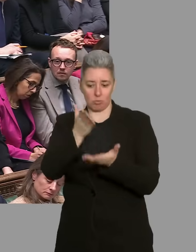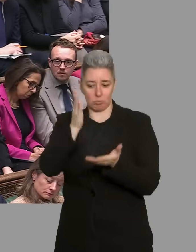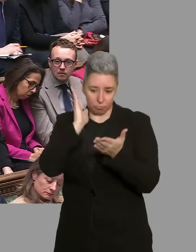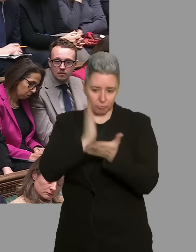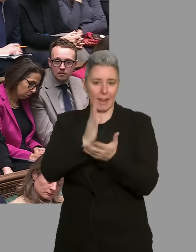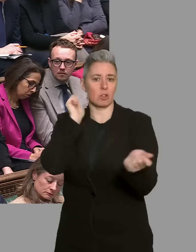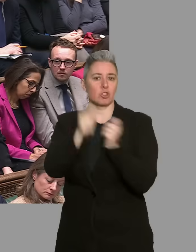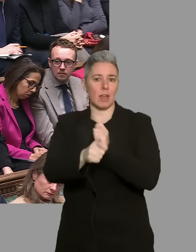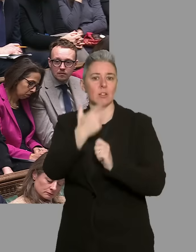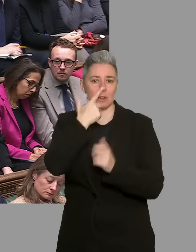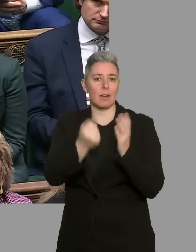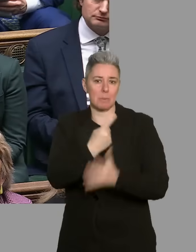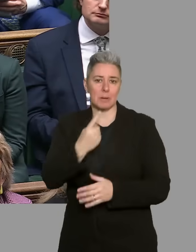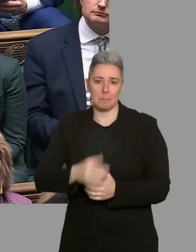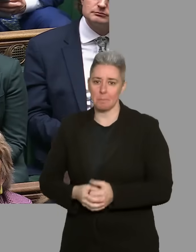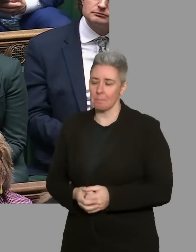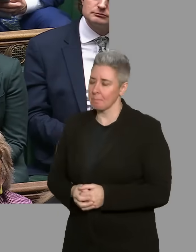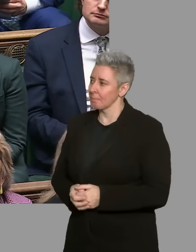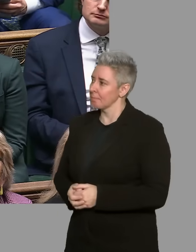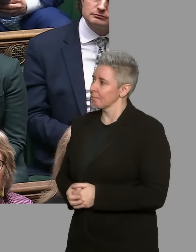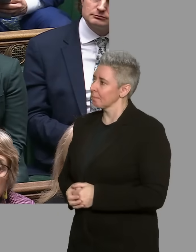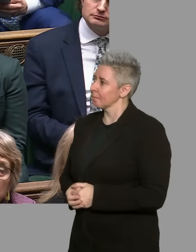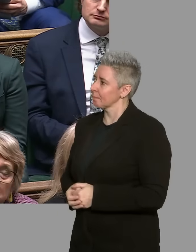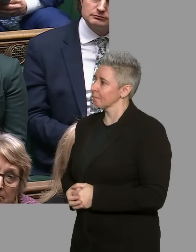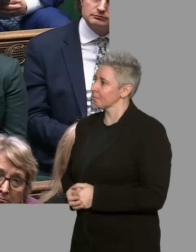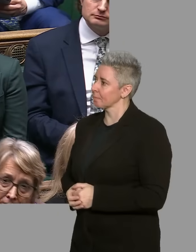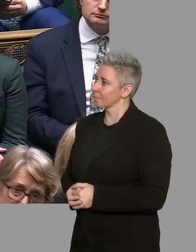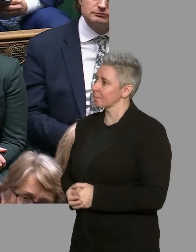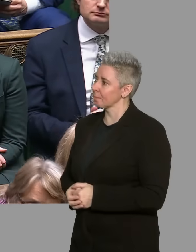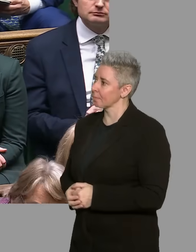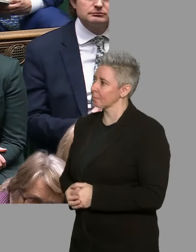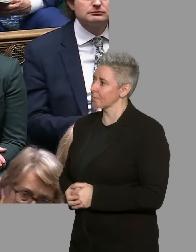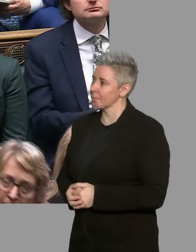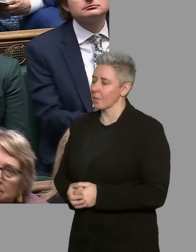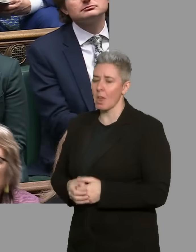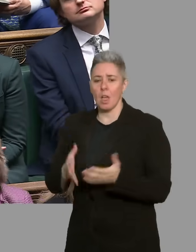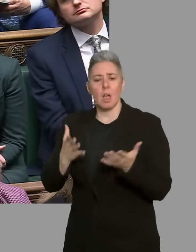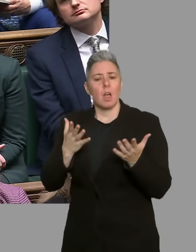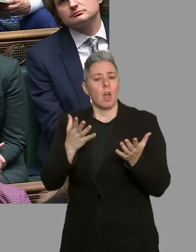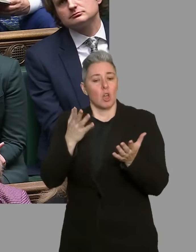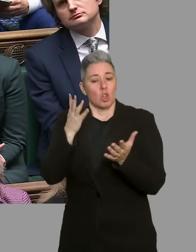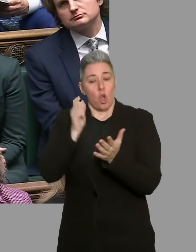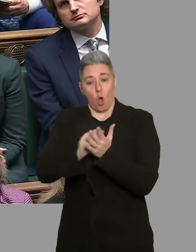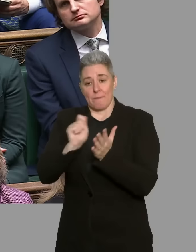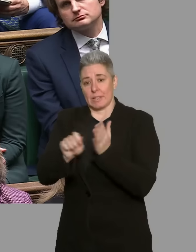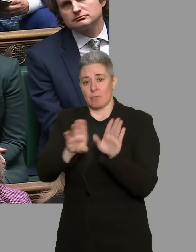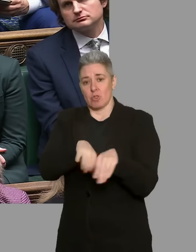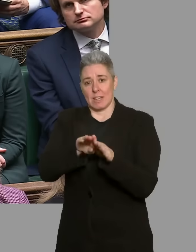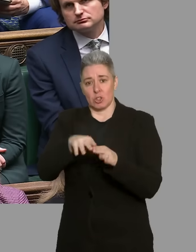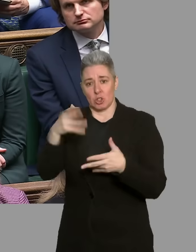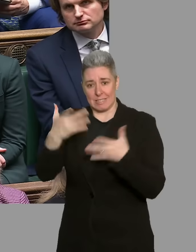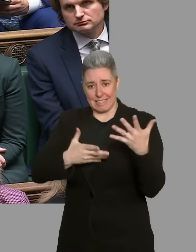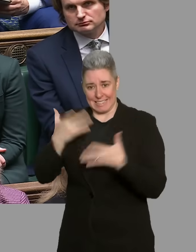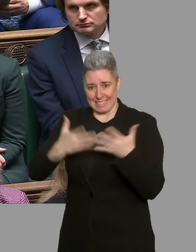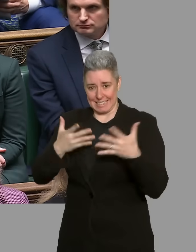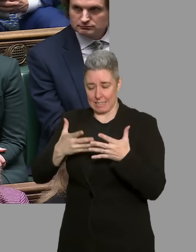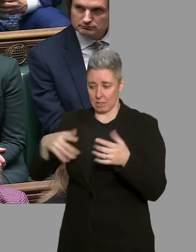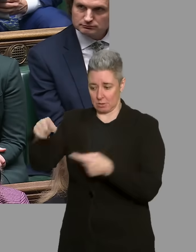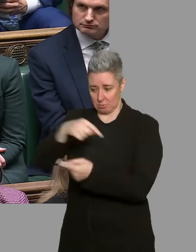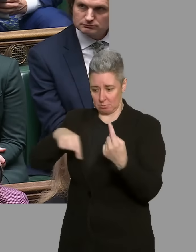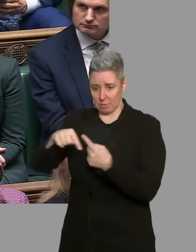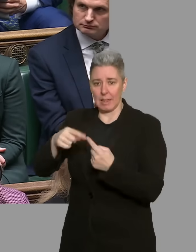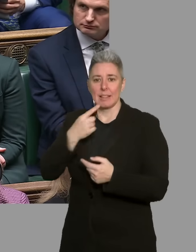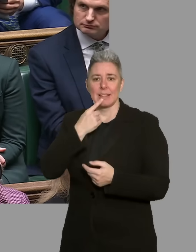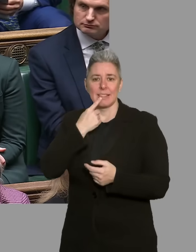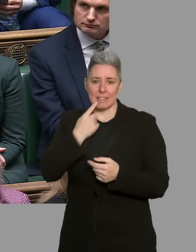Statistics, 174,000 people under the age of 35 moved abroad in the year ending June